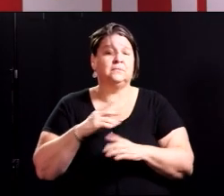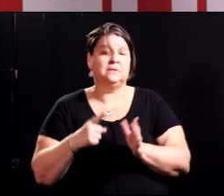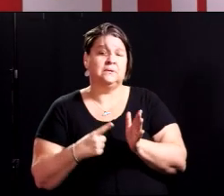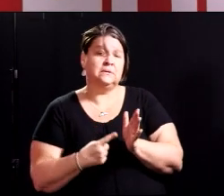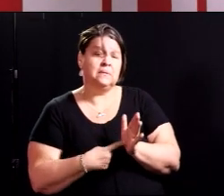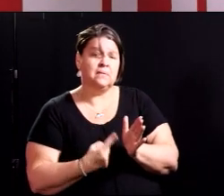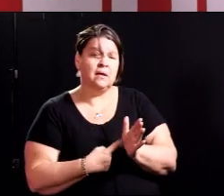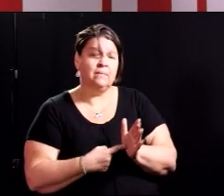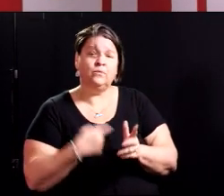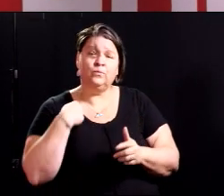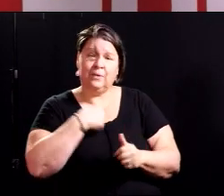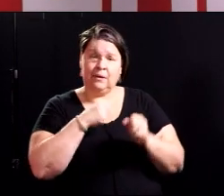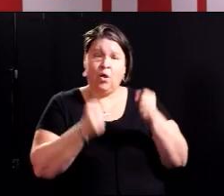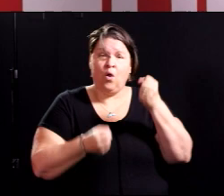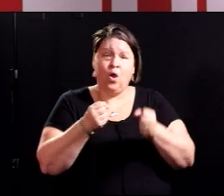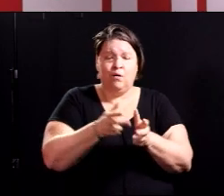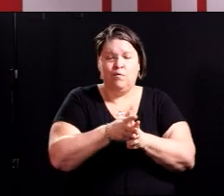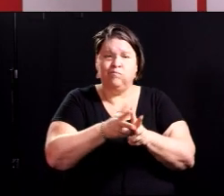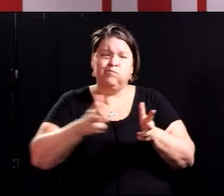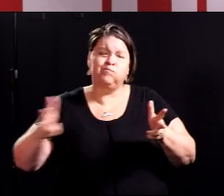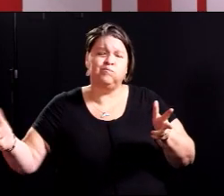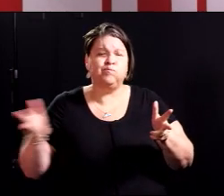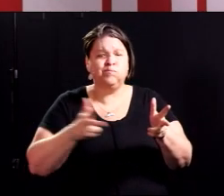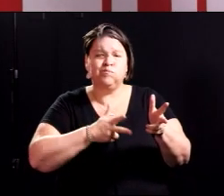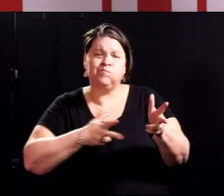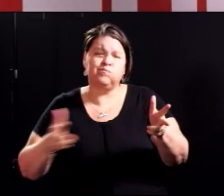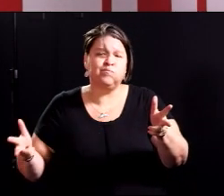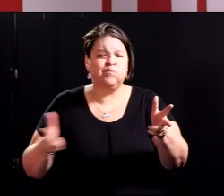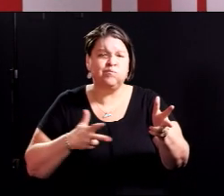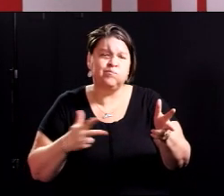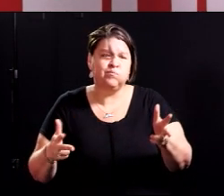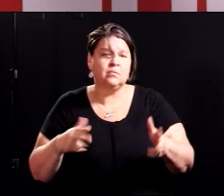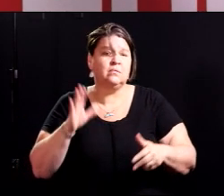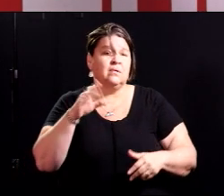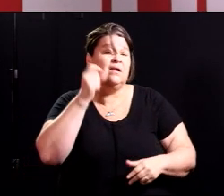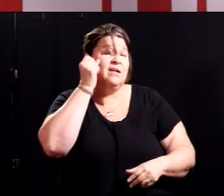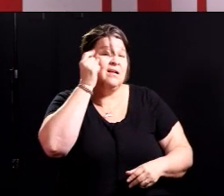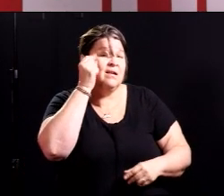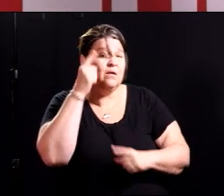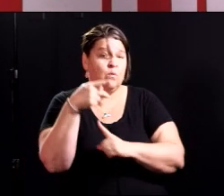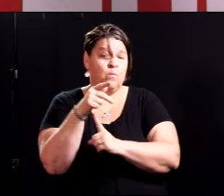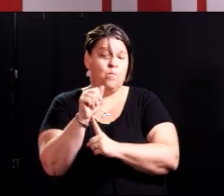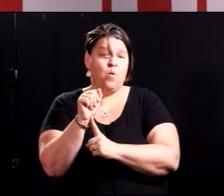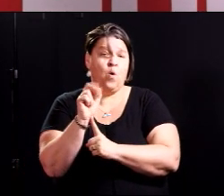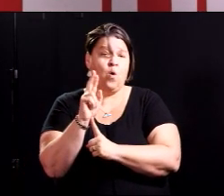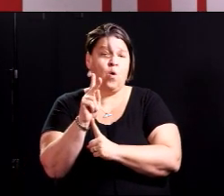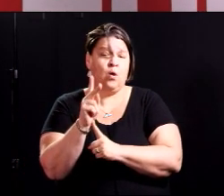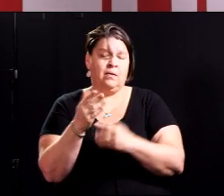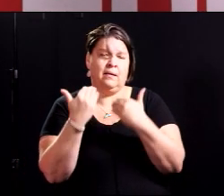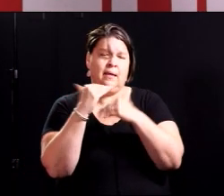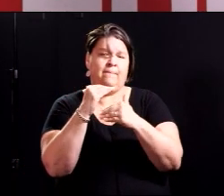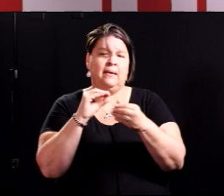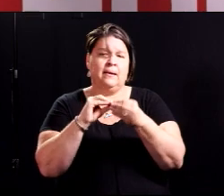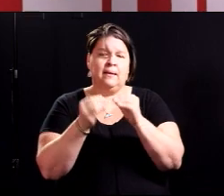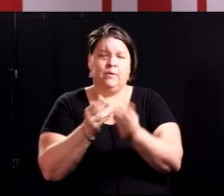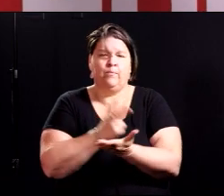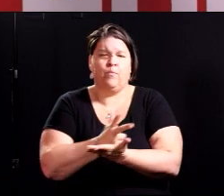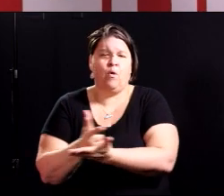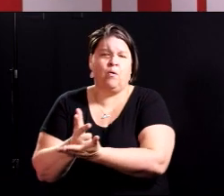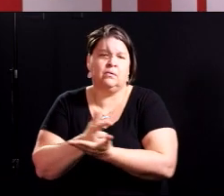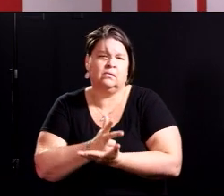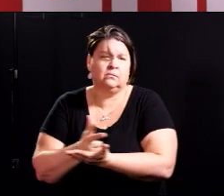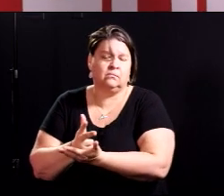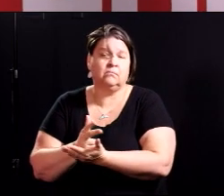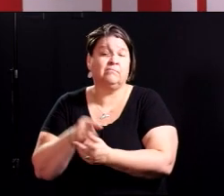up. Small limits on the parks. The parking lots at the parks will be closed